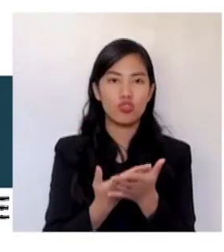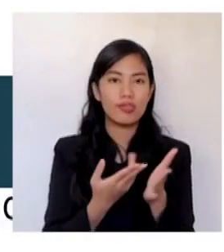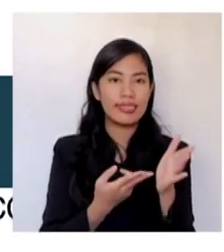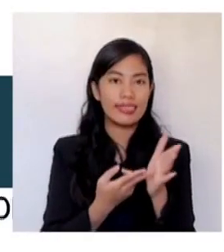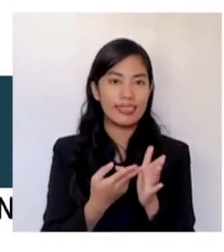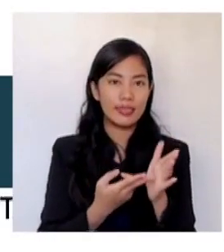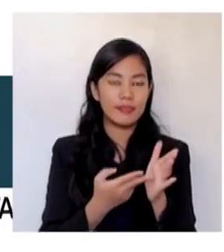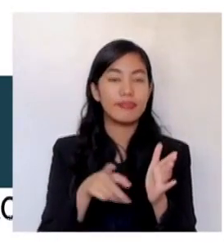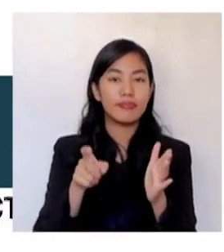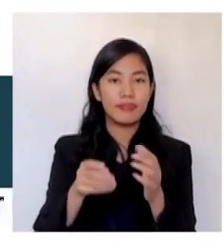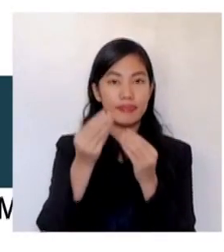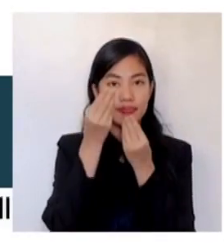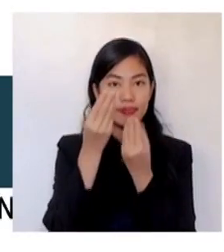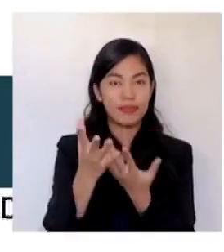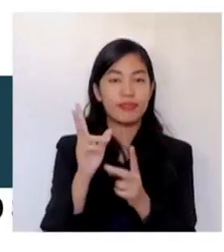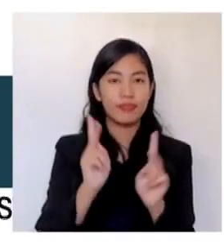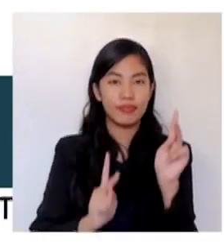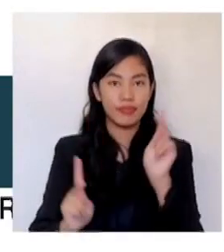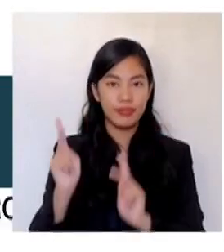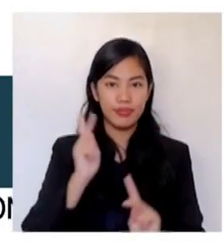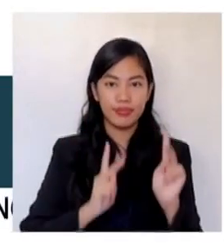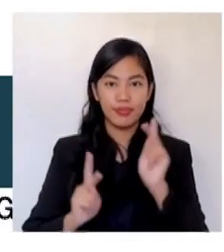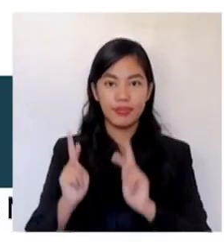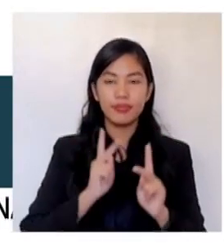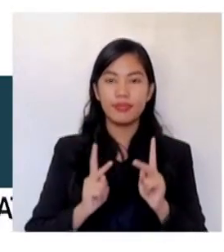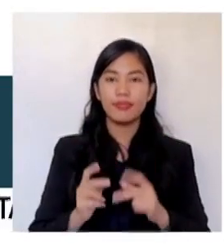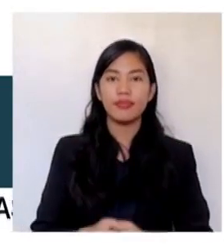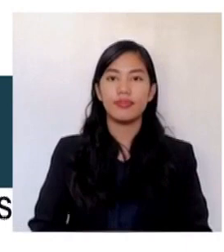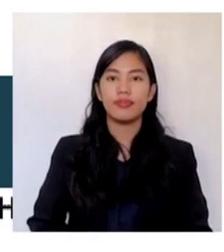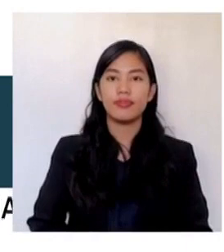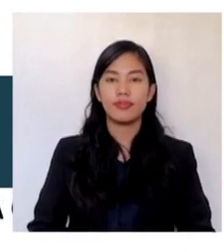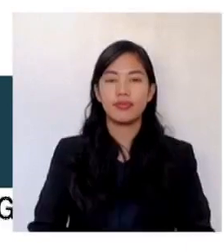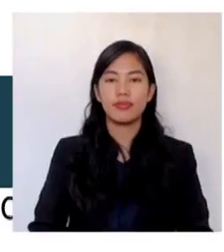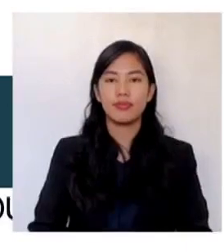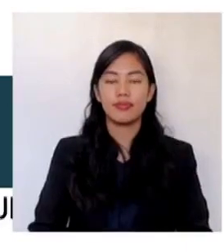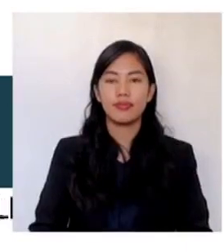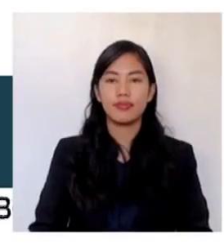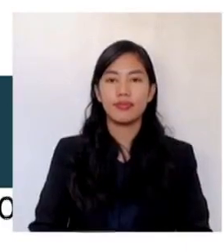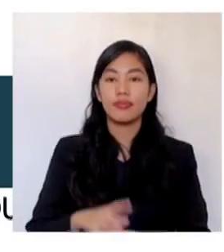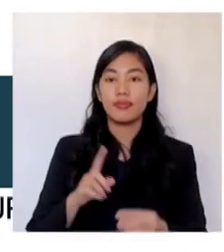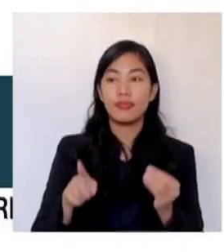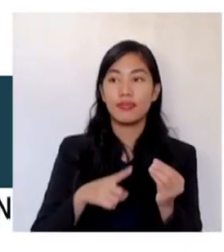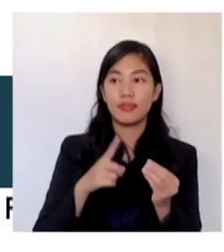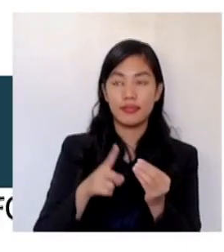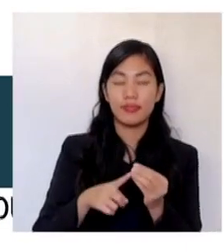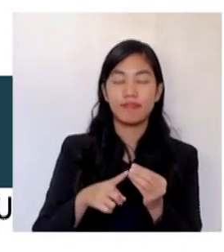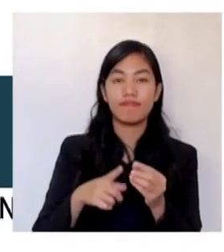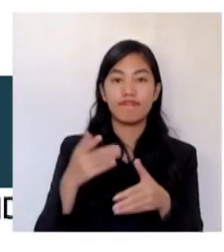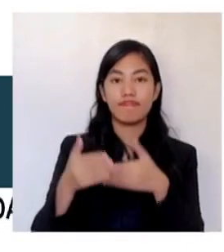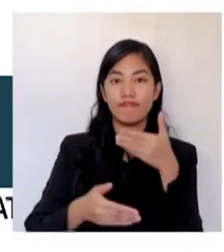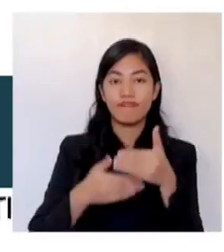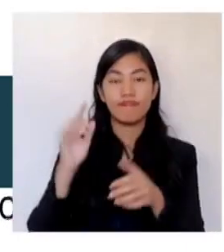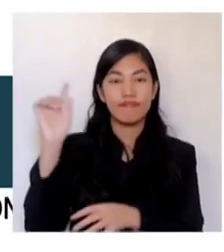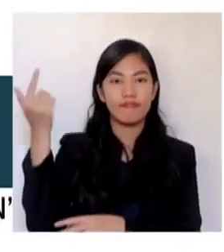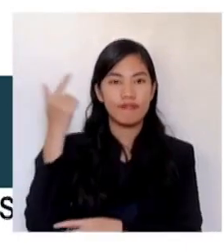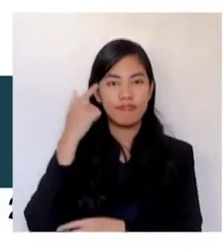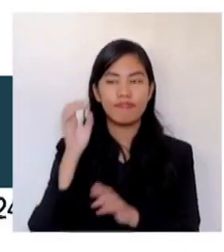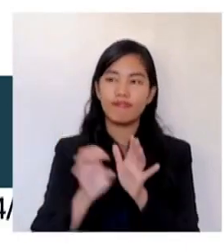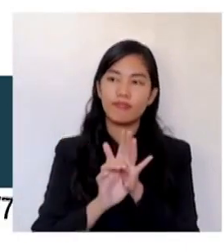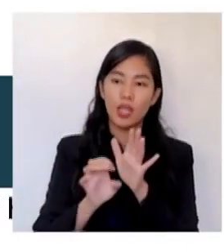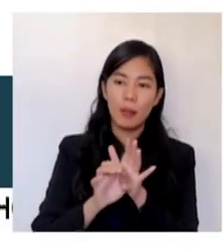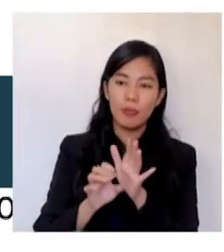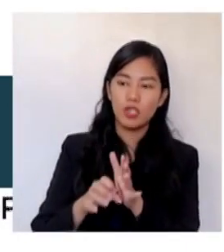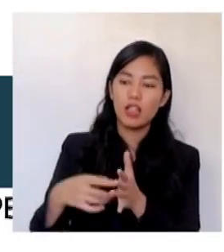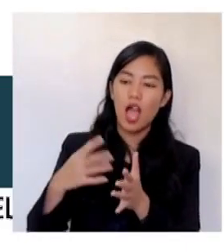inform the public, no, as far as the operation of the government is concerned, including expenditures and so on and so forth.